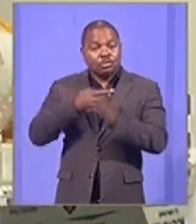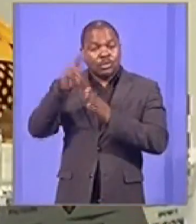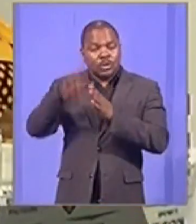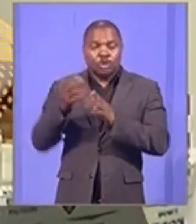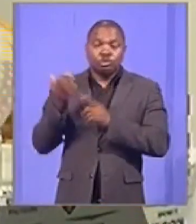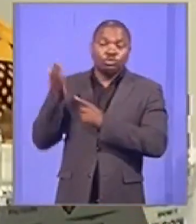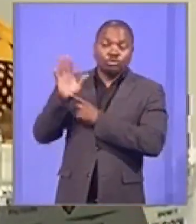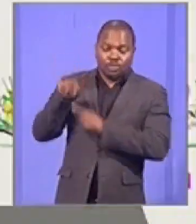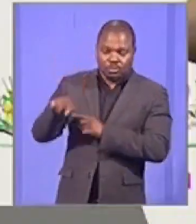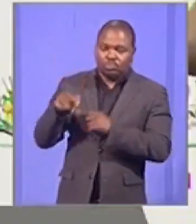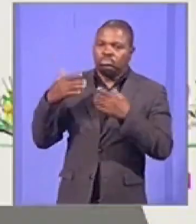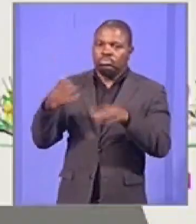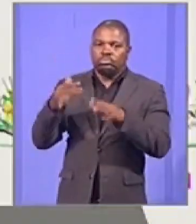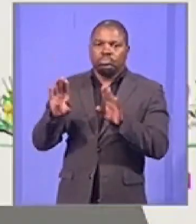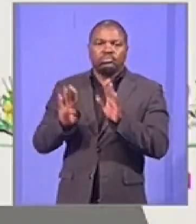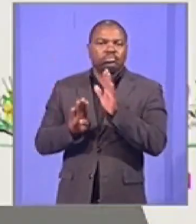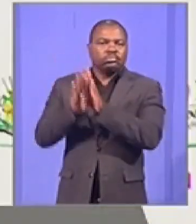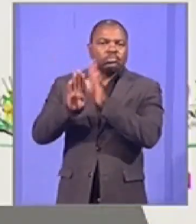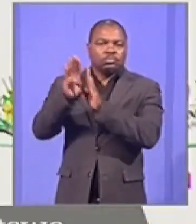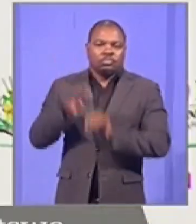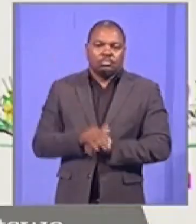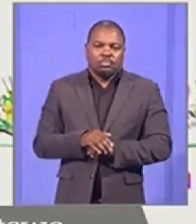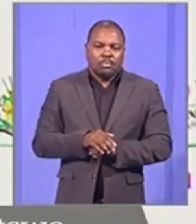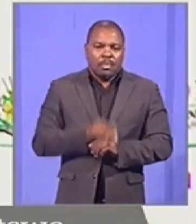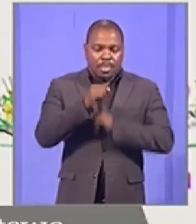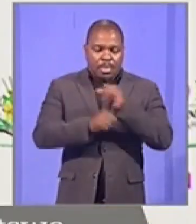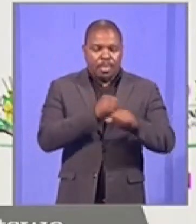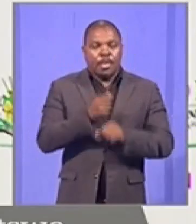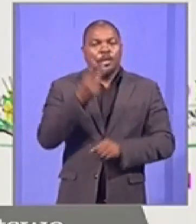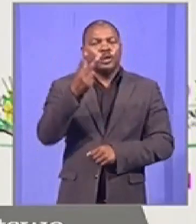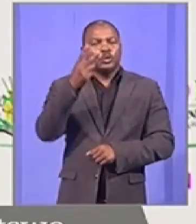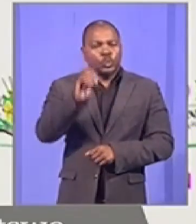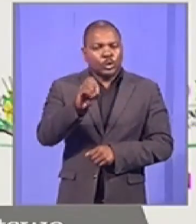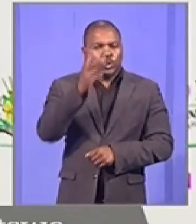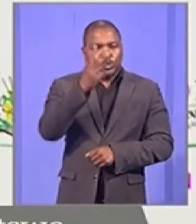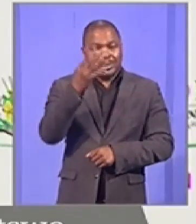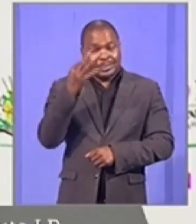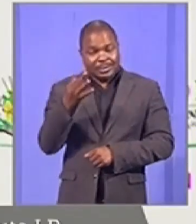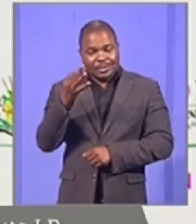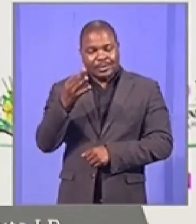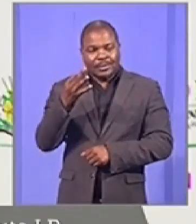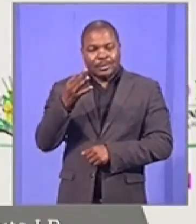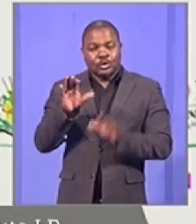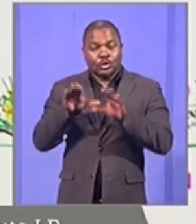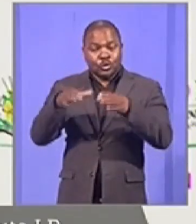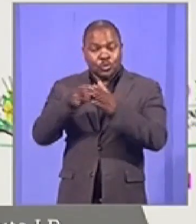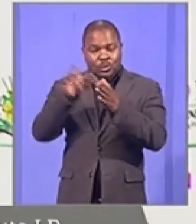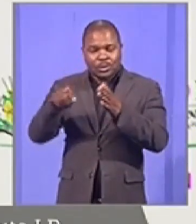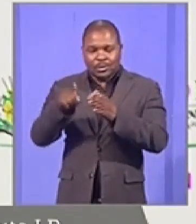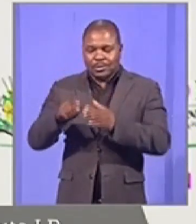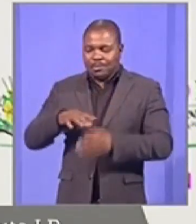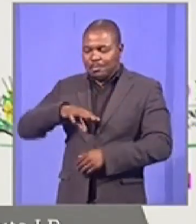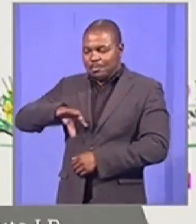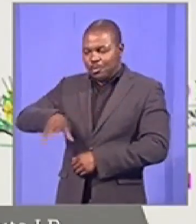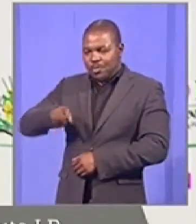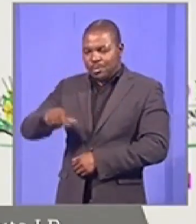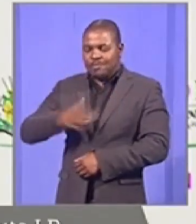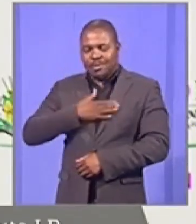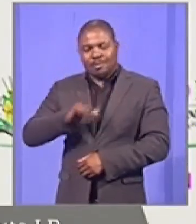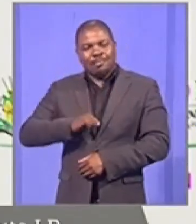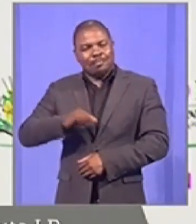dira sentle. The class of 2023 has really made the province proud. The province